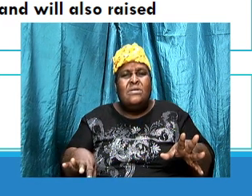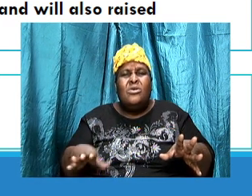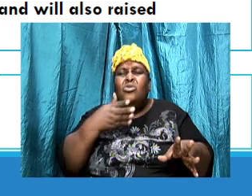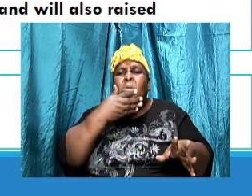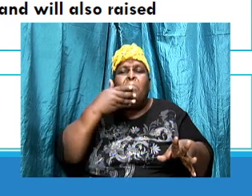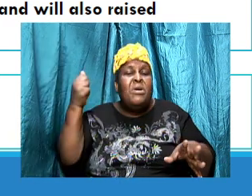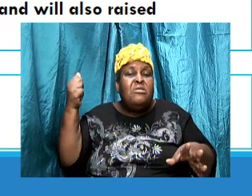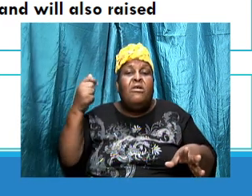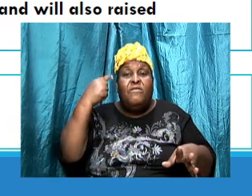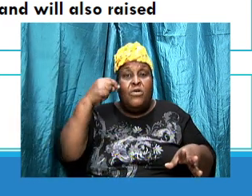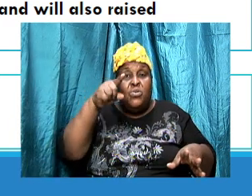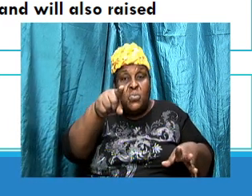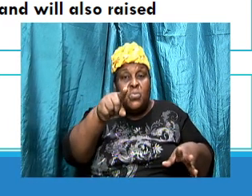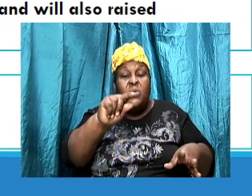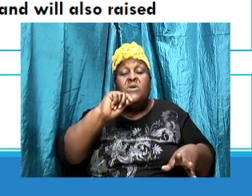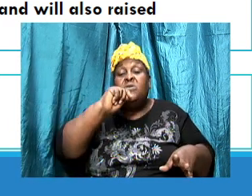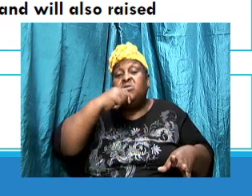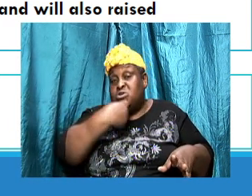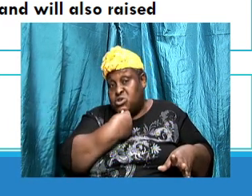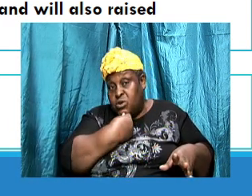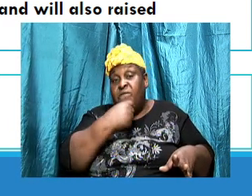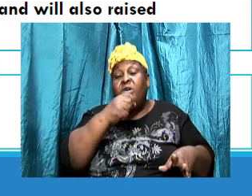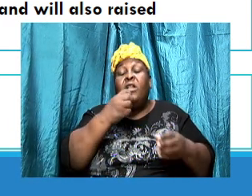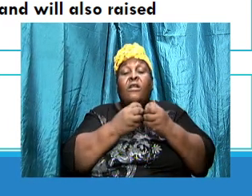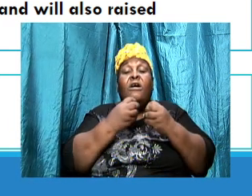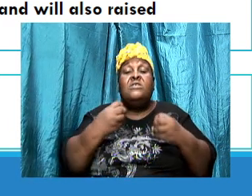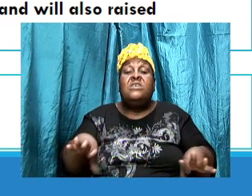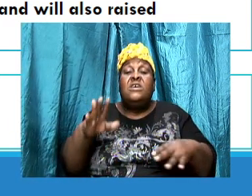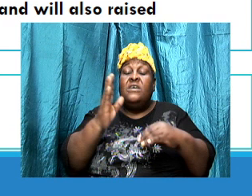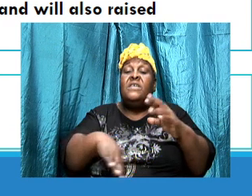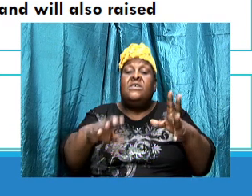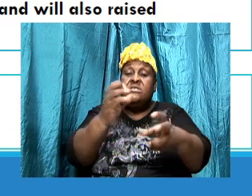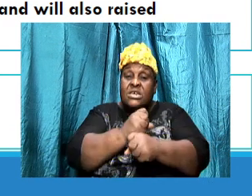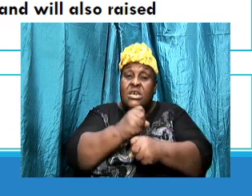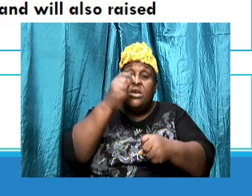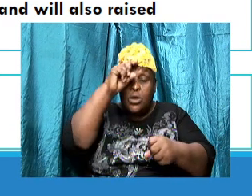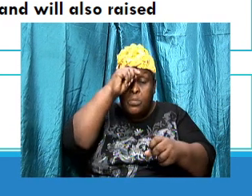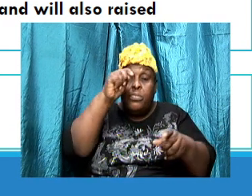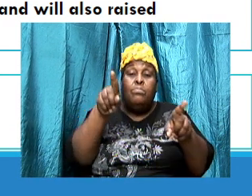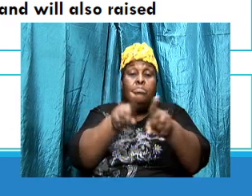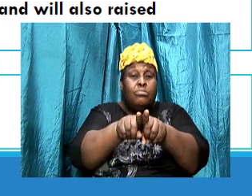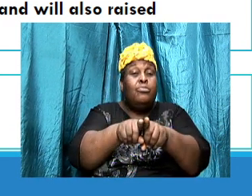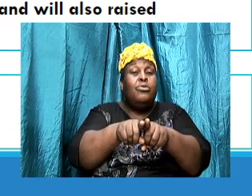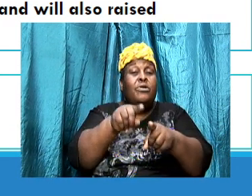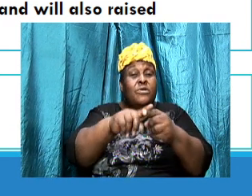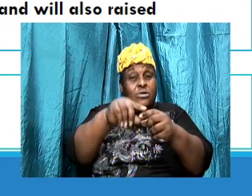better for you to suffer loss than to take the man to court and